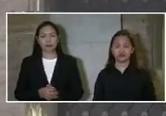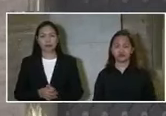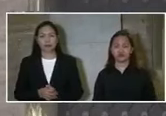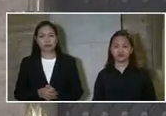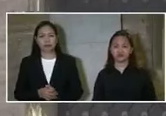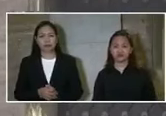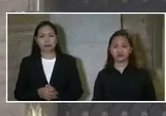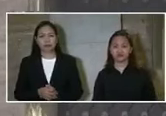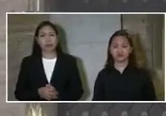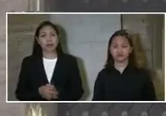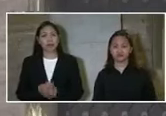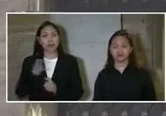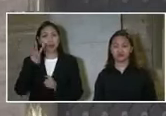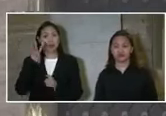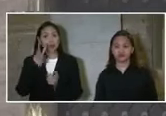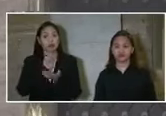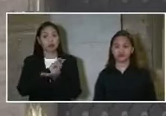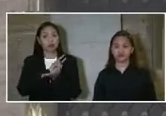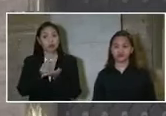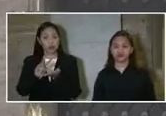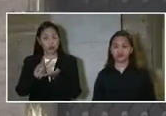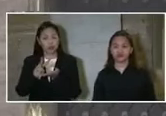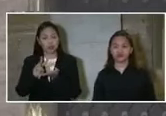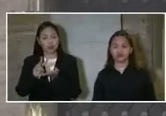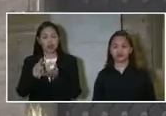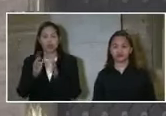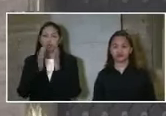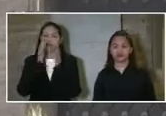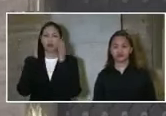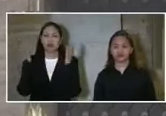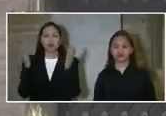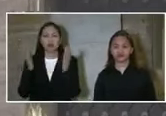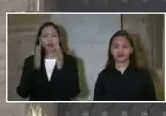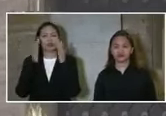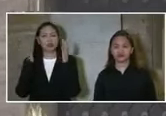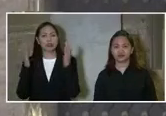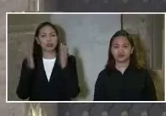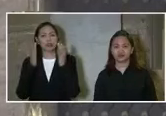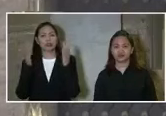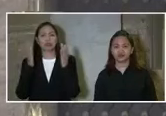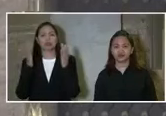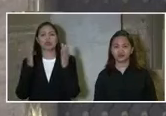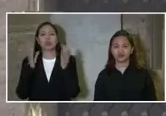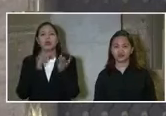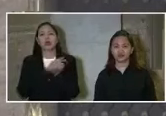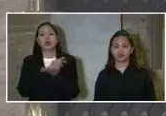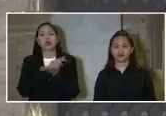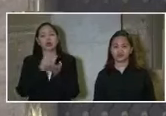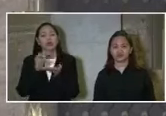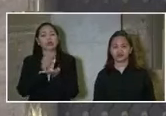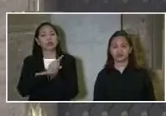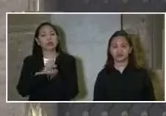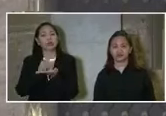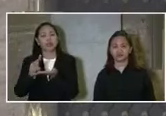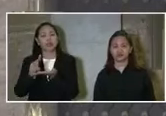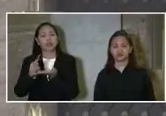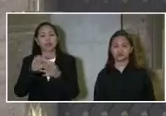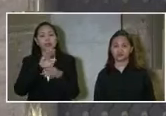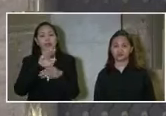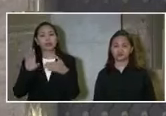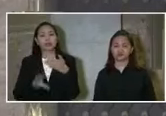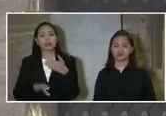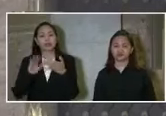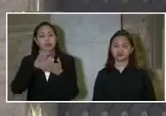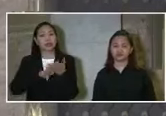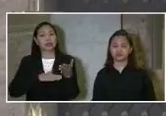Sa loob po ng dalawang linggo ay ipagdiriwang na po natin ang mga mahal na araw and our complete schedule for